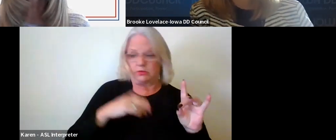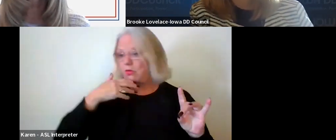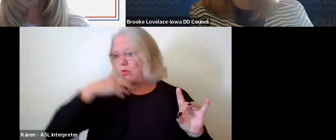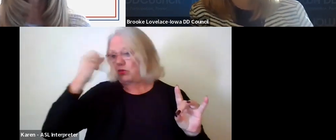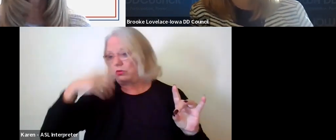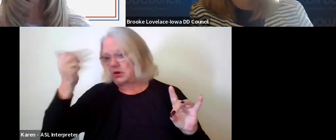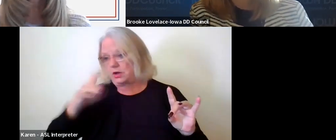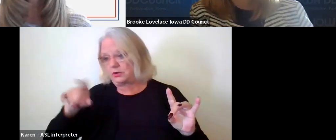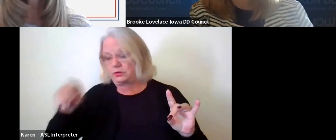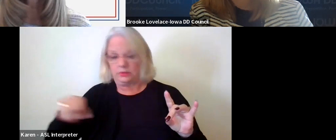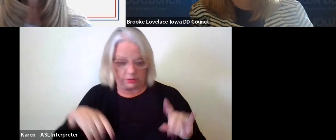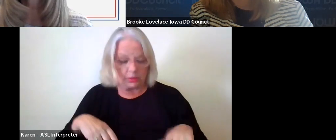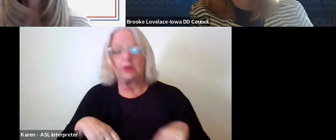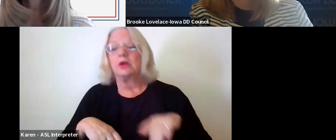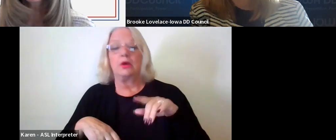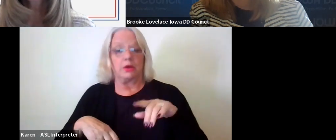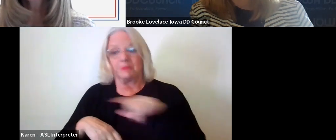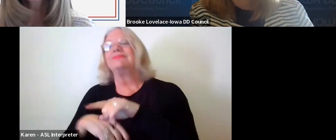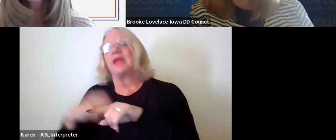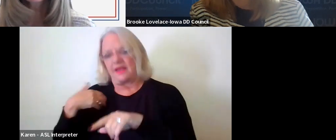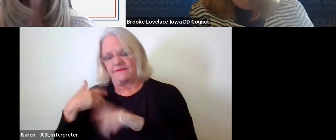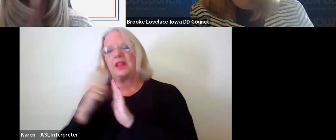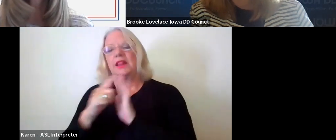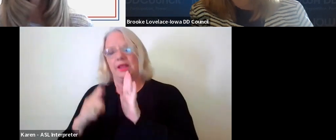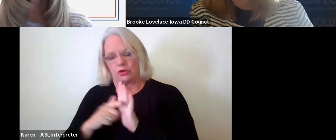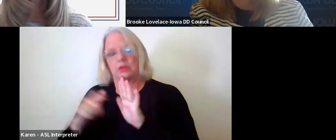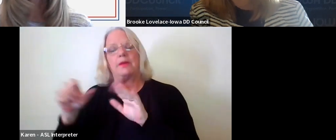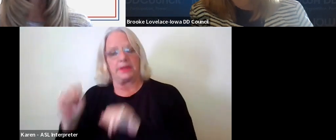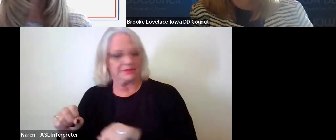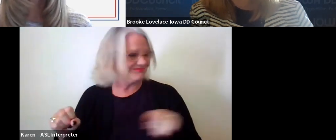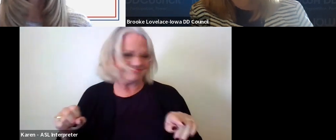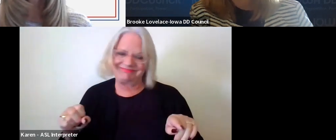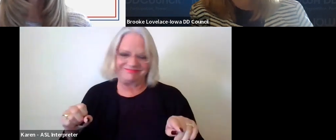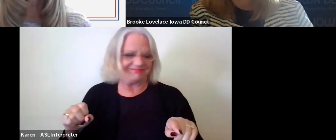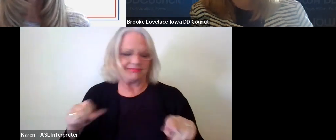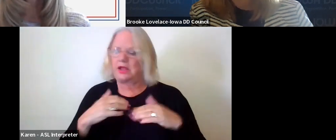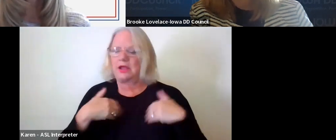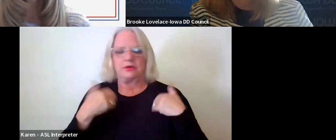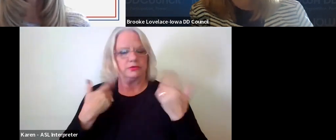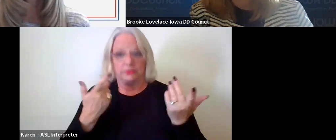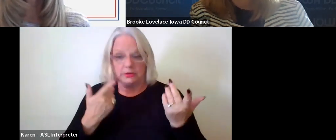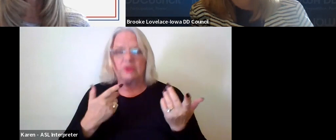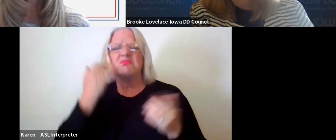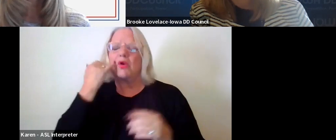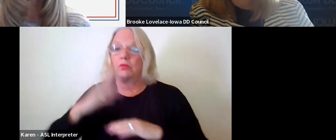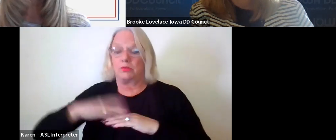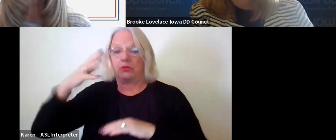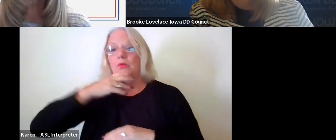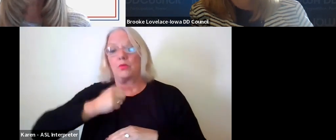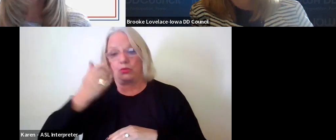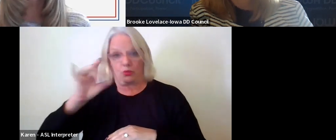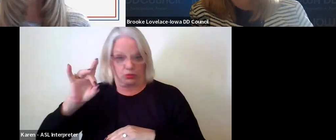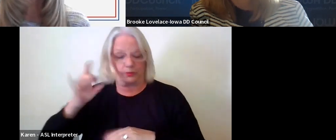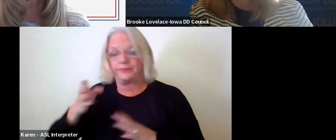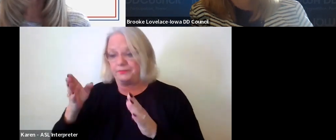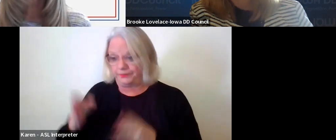they have legal capacity. In the other case, they lack legal capacity. So let's talk about if they do have legal capacity. If they're